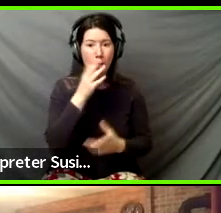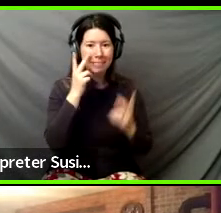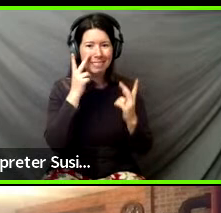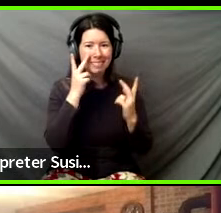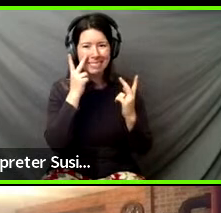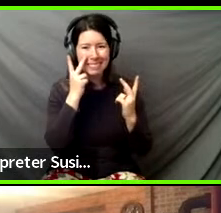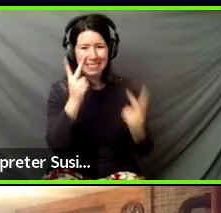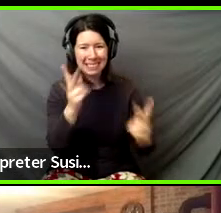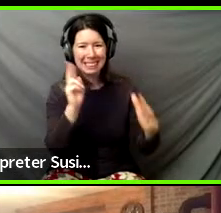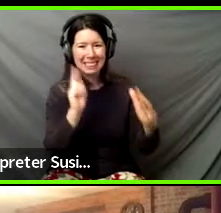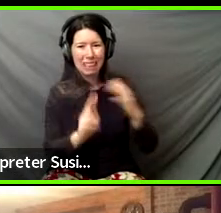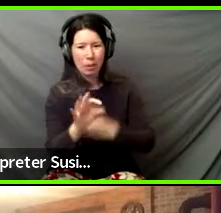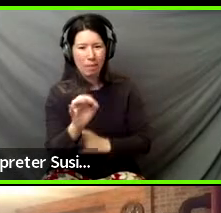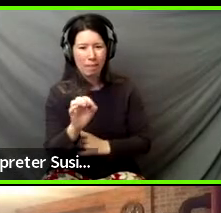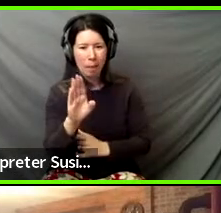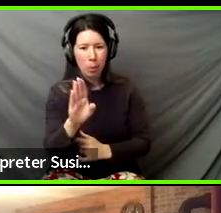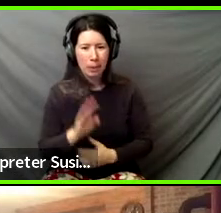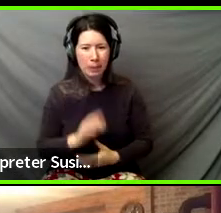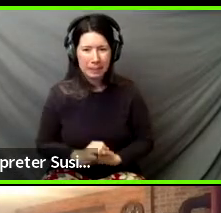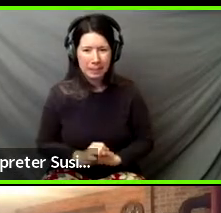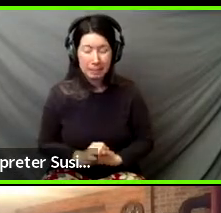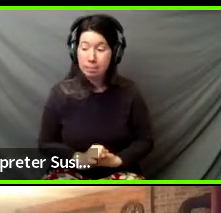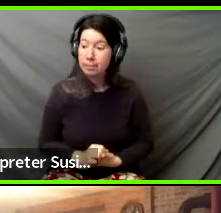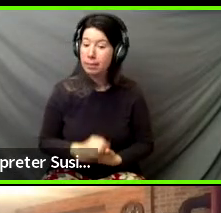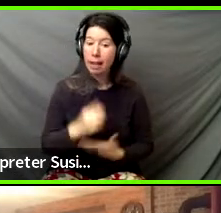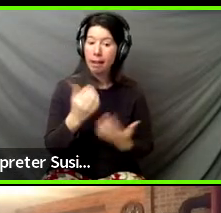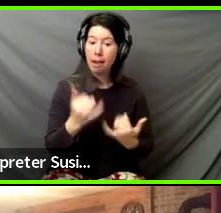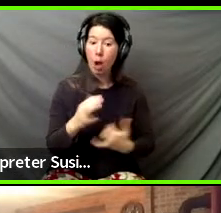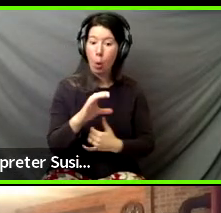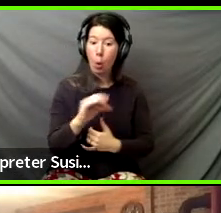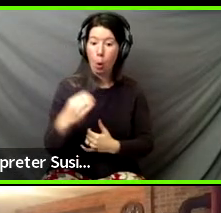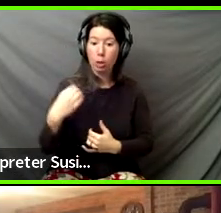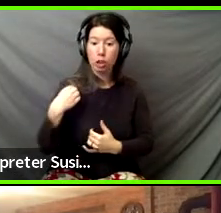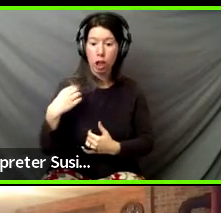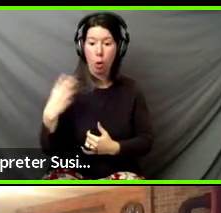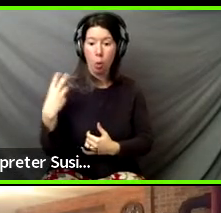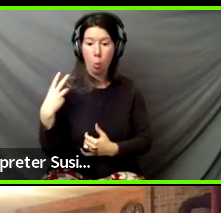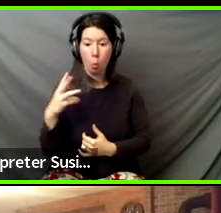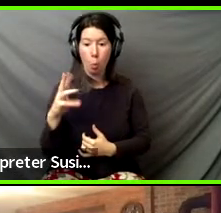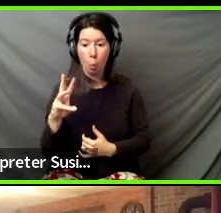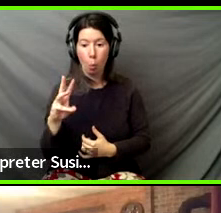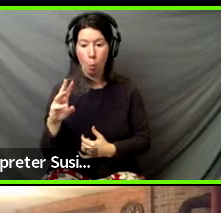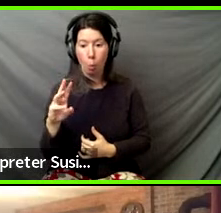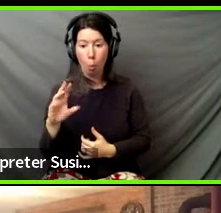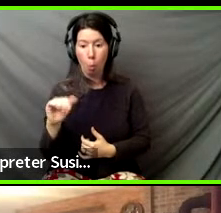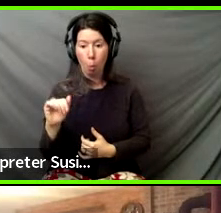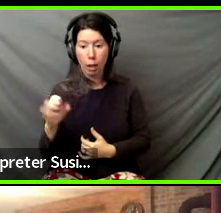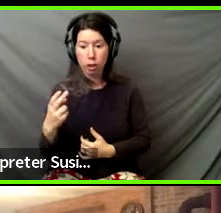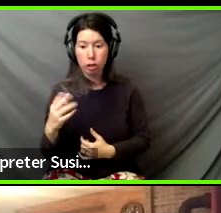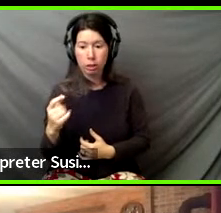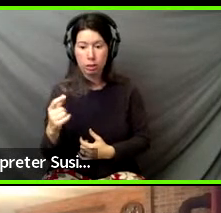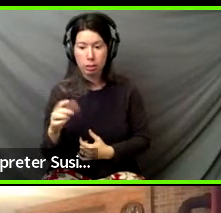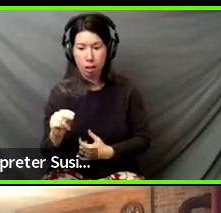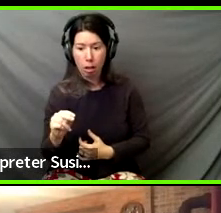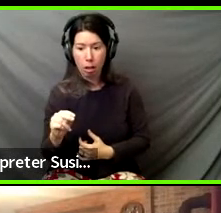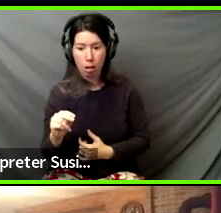February. And we'll ask Co-Chair Washington and Co-Chair Valenter. Any last comments from